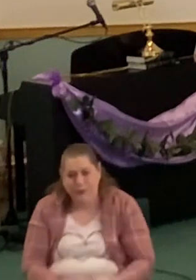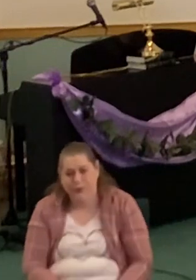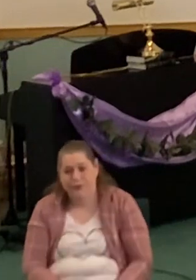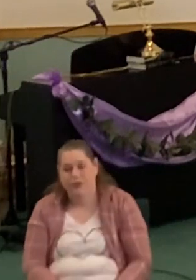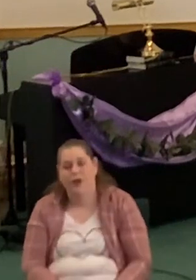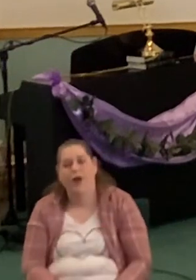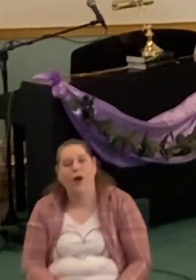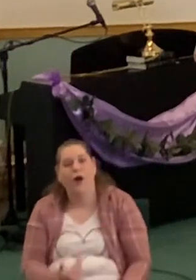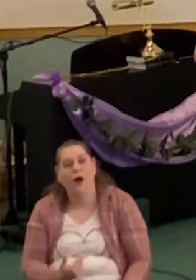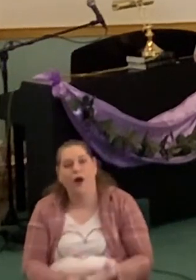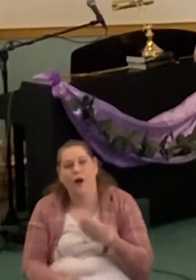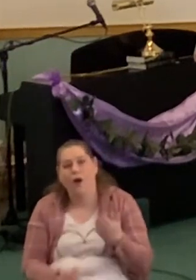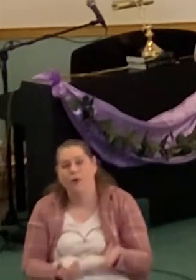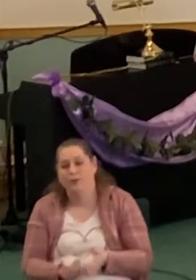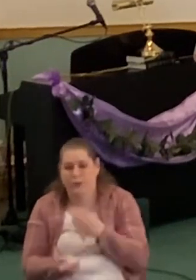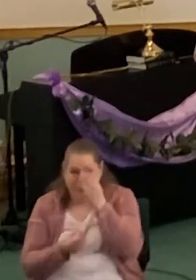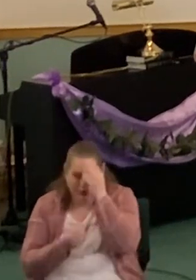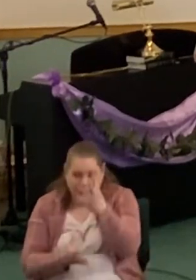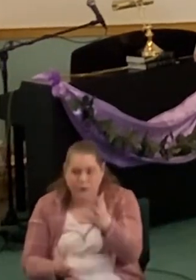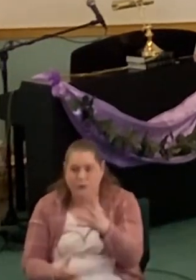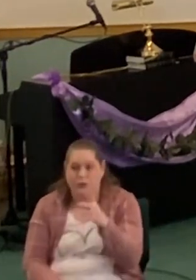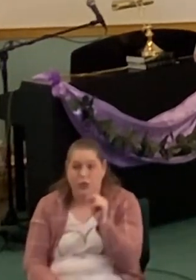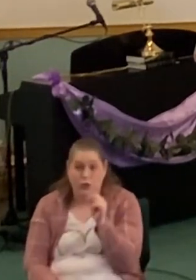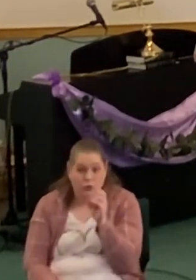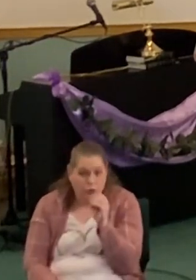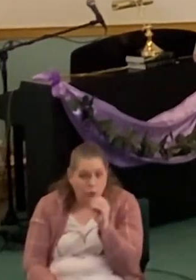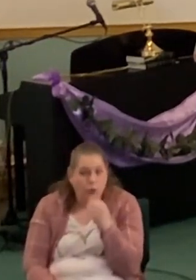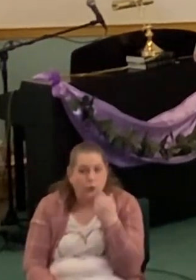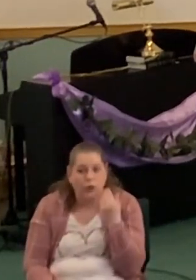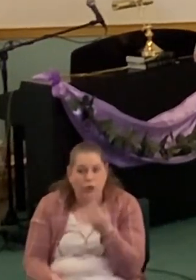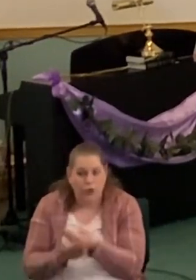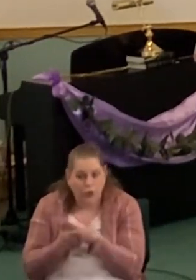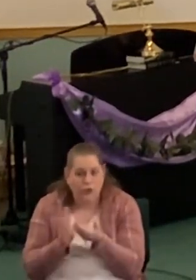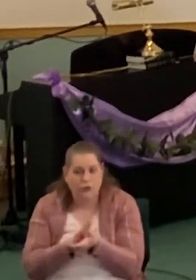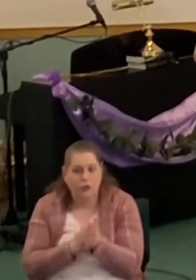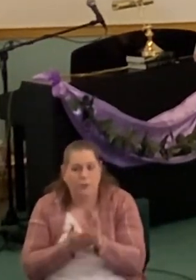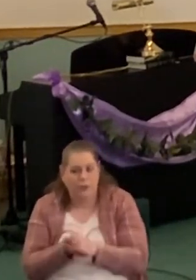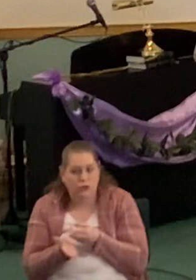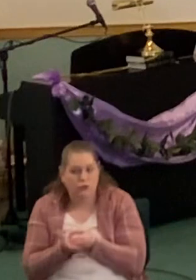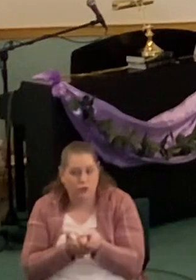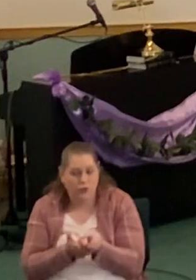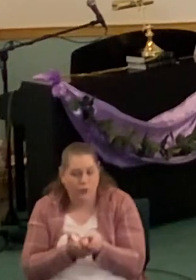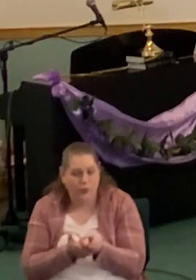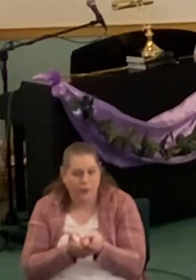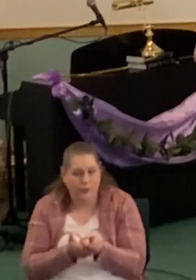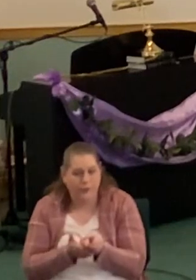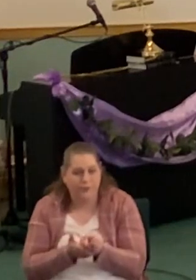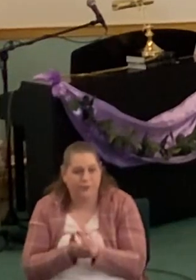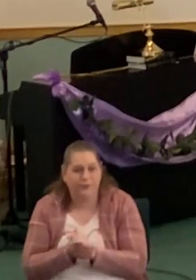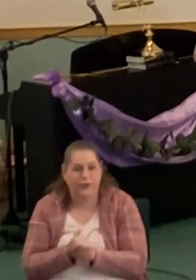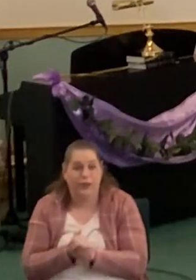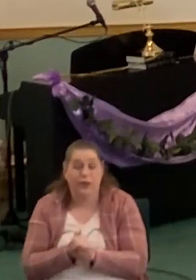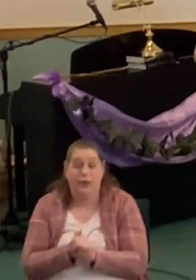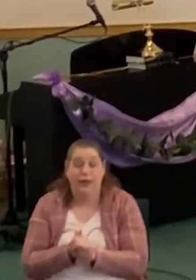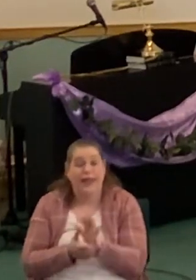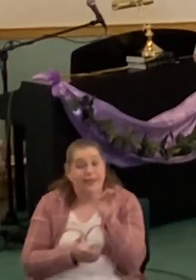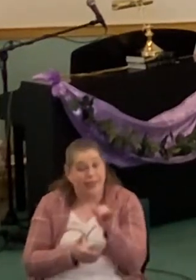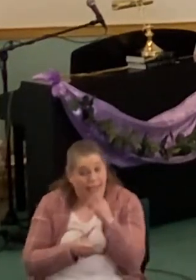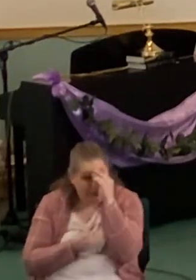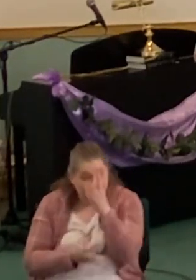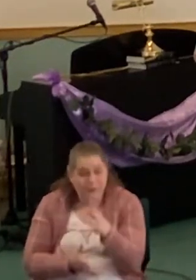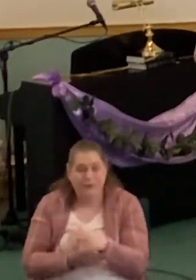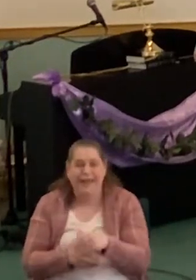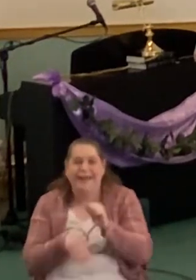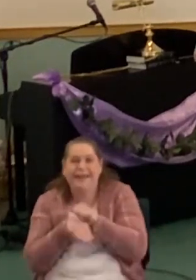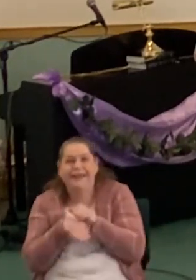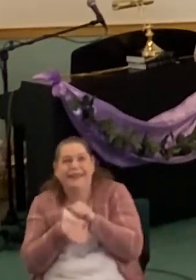Almost news that is too good to be true. That news that is almost too good to be true is that God sent his